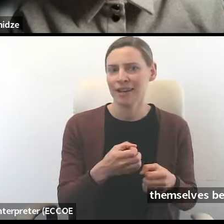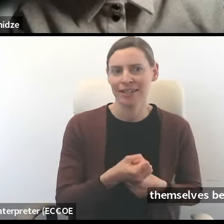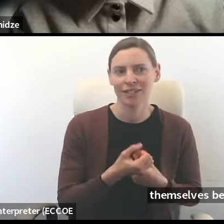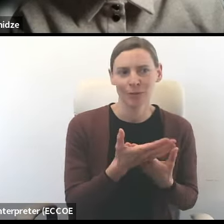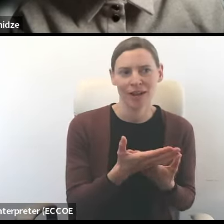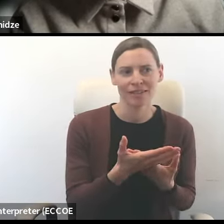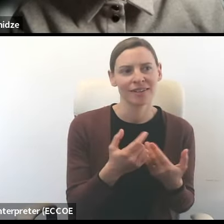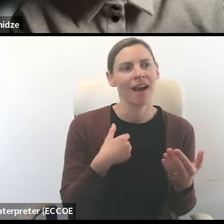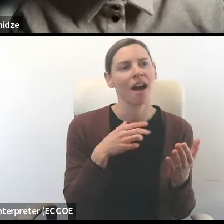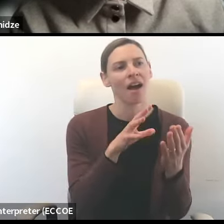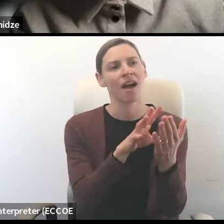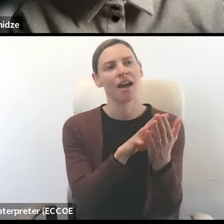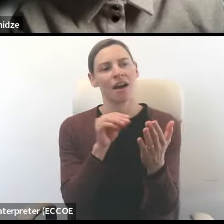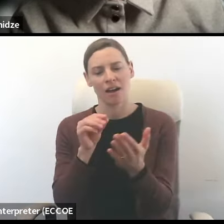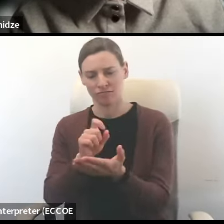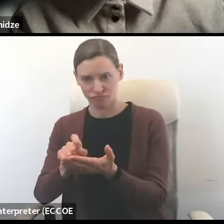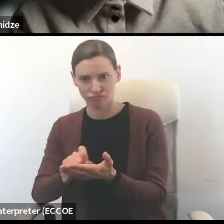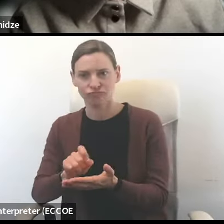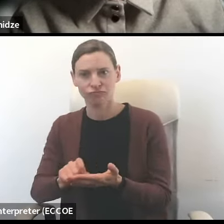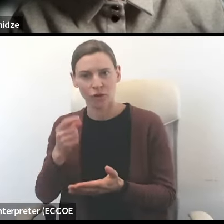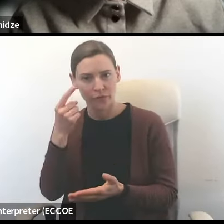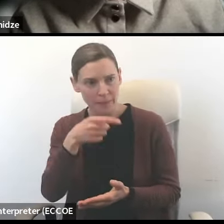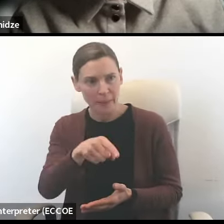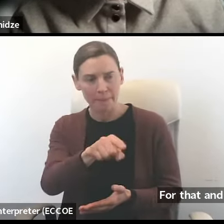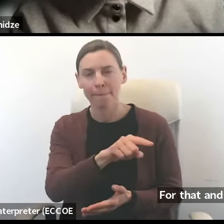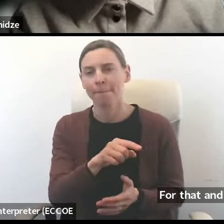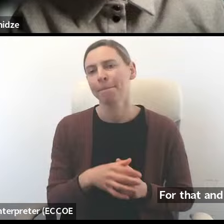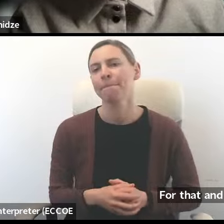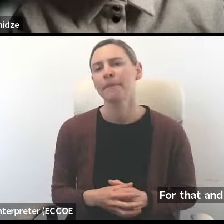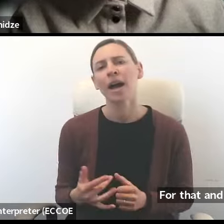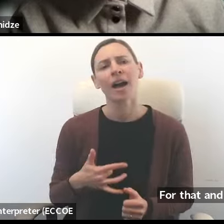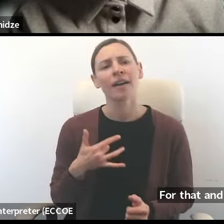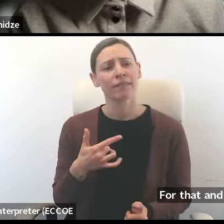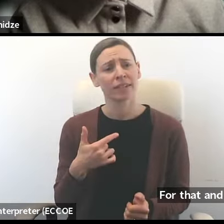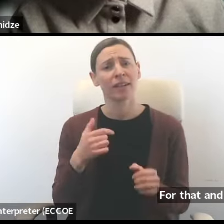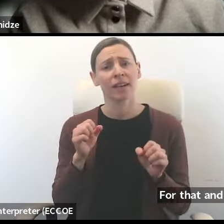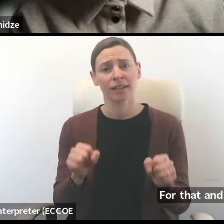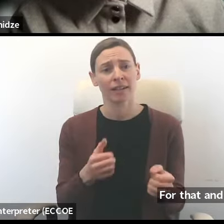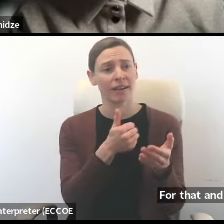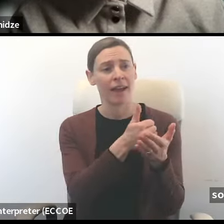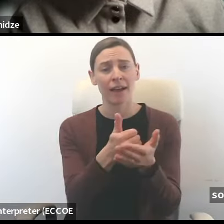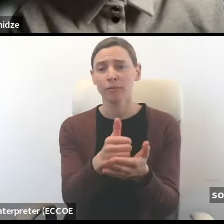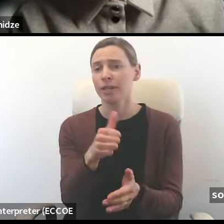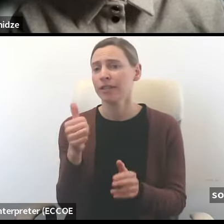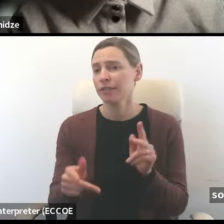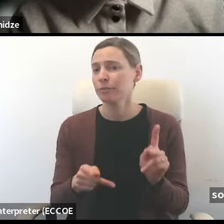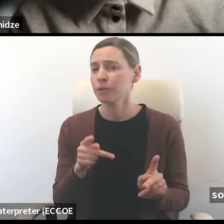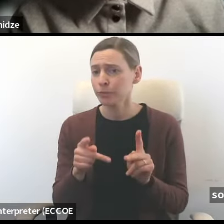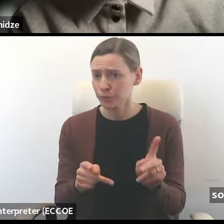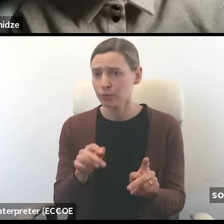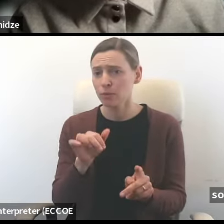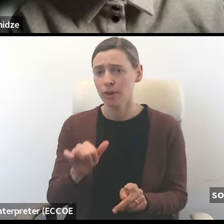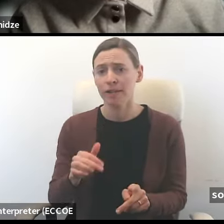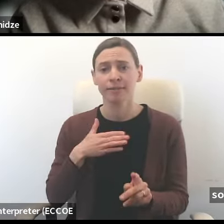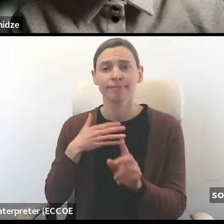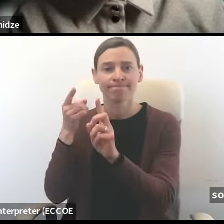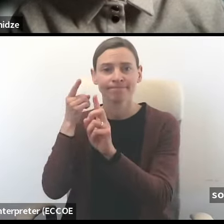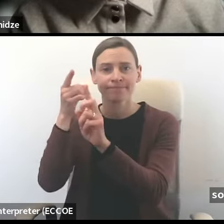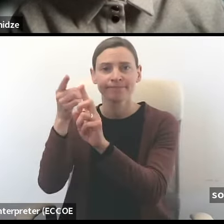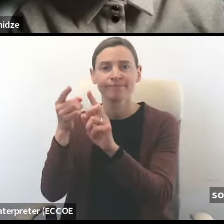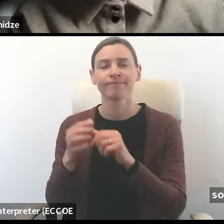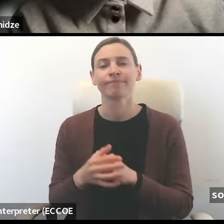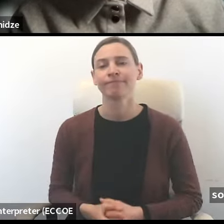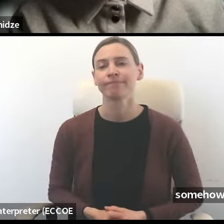kind of, I feel that I help people somehow, so I keep working in that direction.